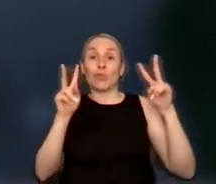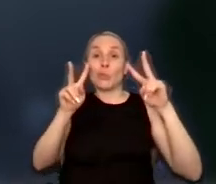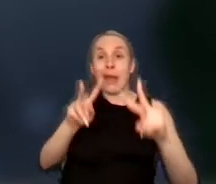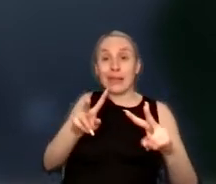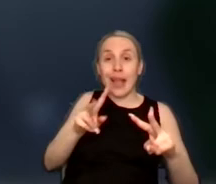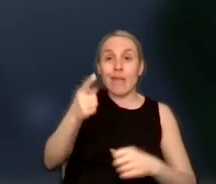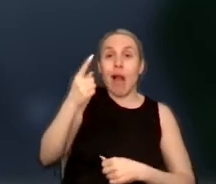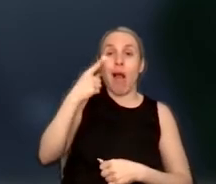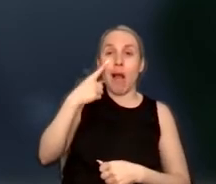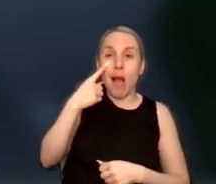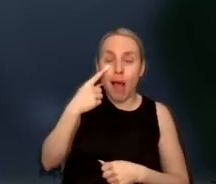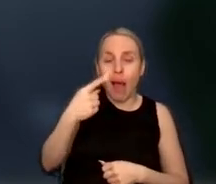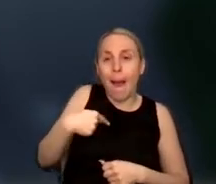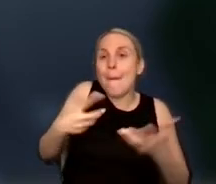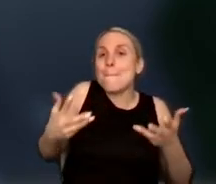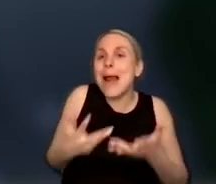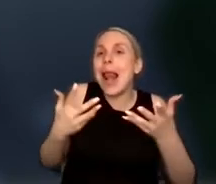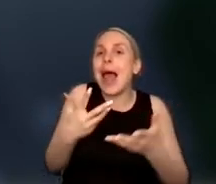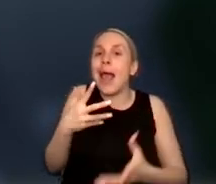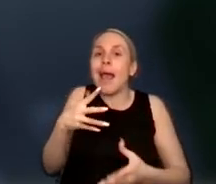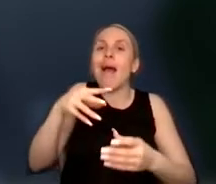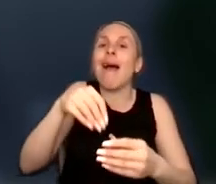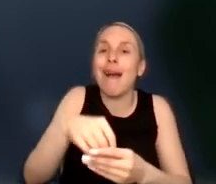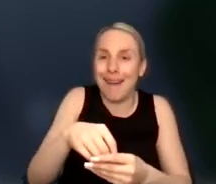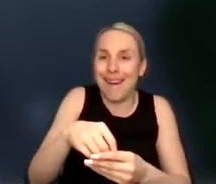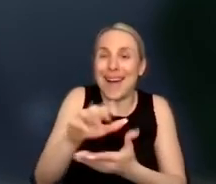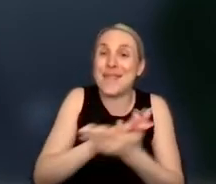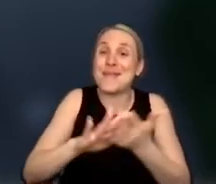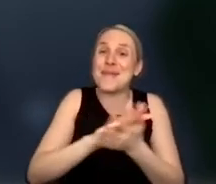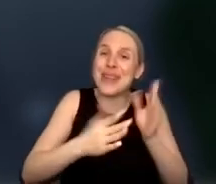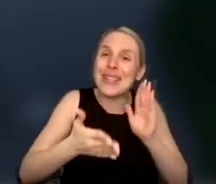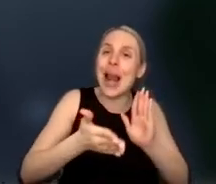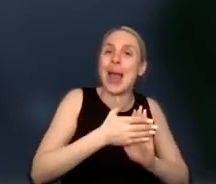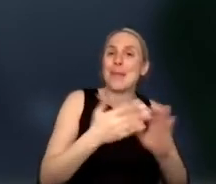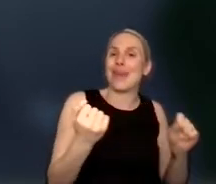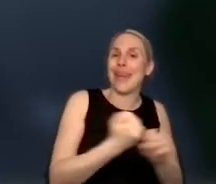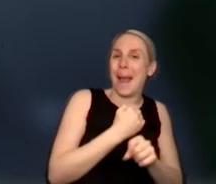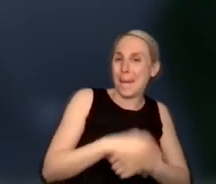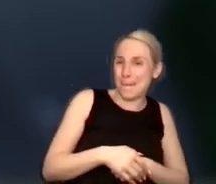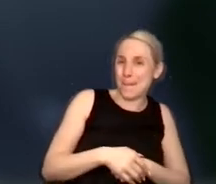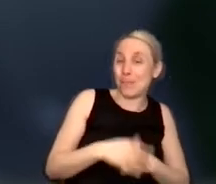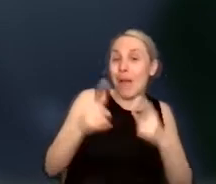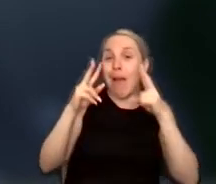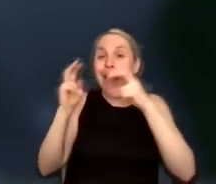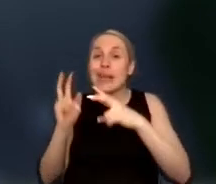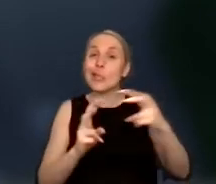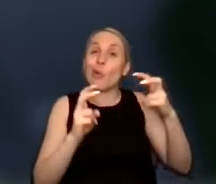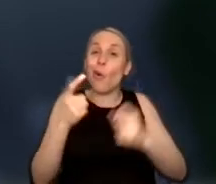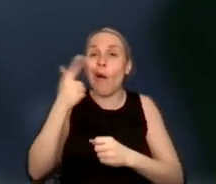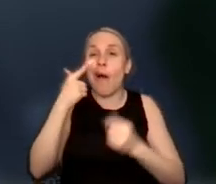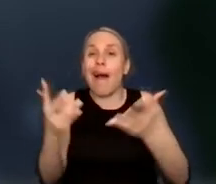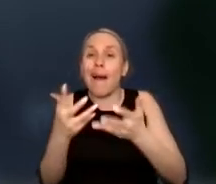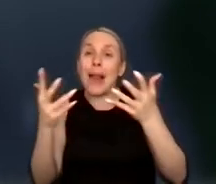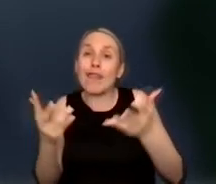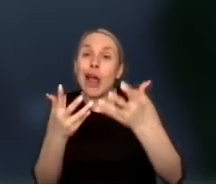you're bringing a playful attitude to exploring your own materials is what makes this a game. I don't know if you guys agree